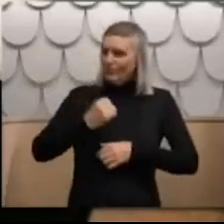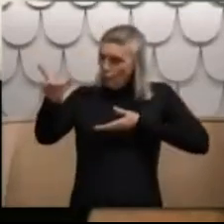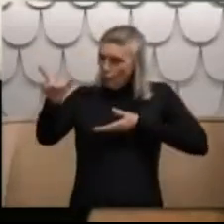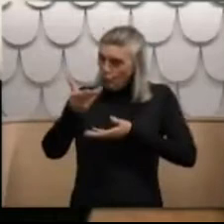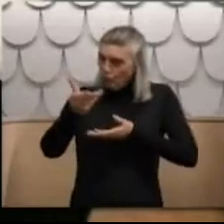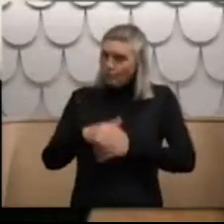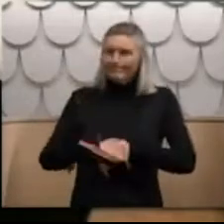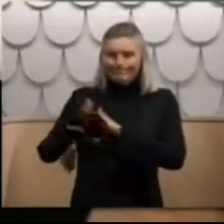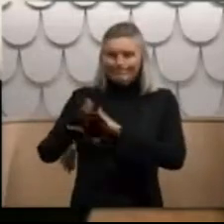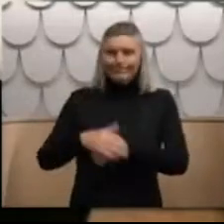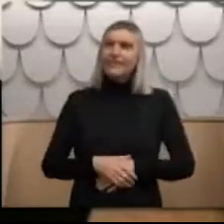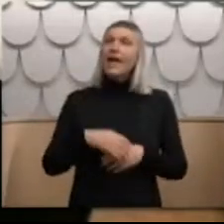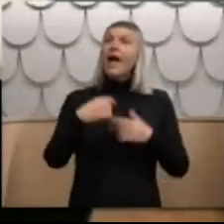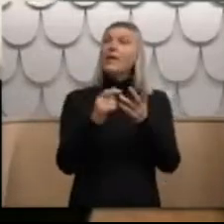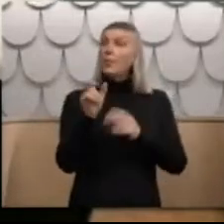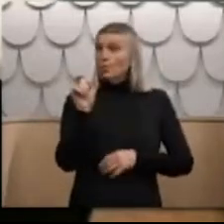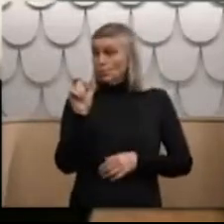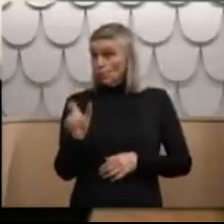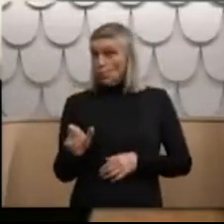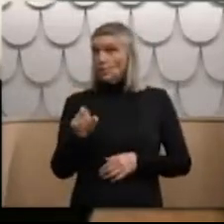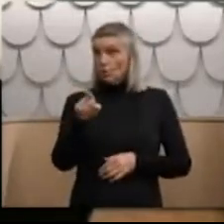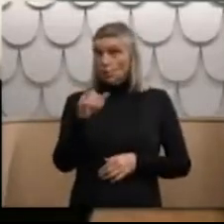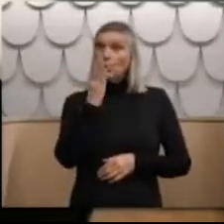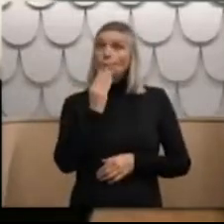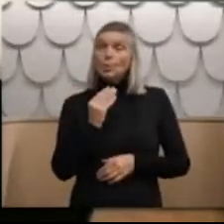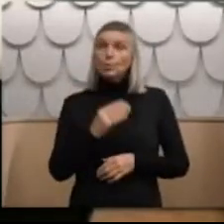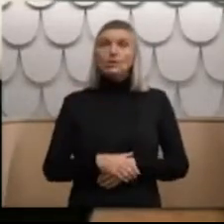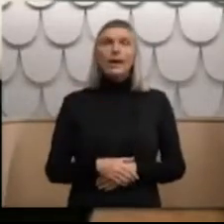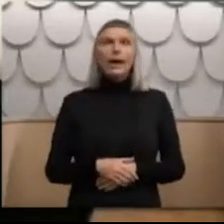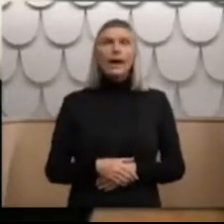Yeah. Another one of those kupu, those words were